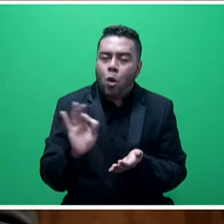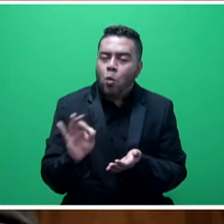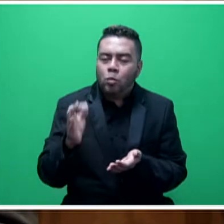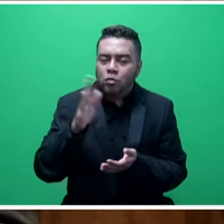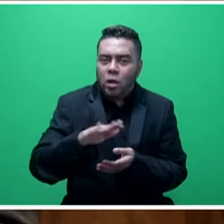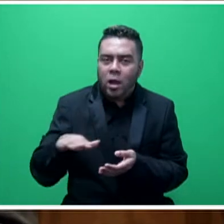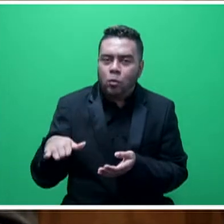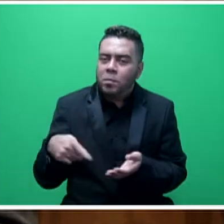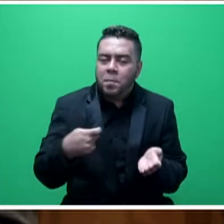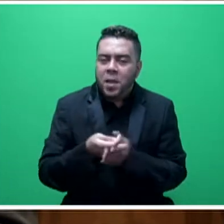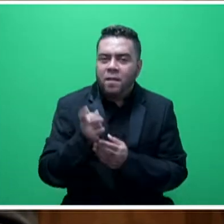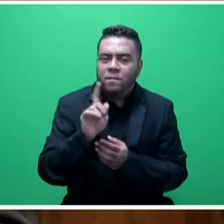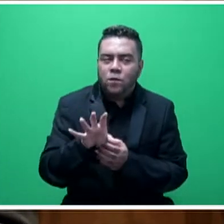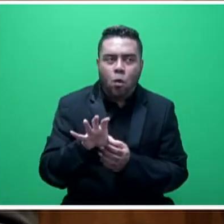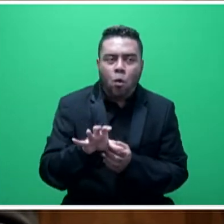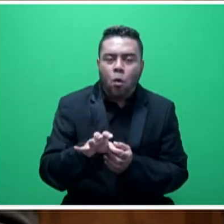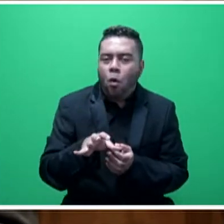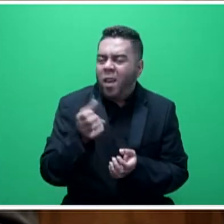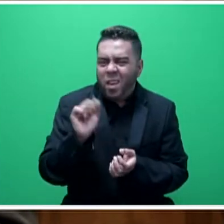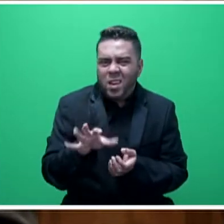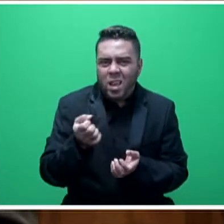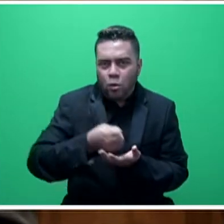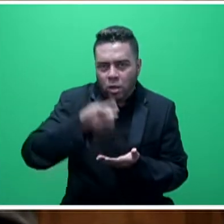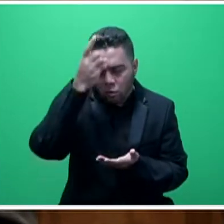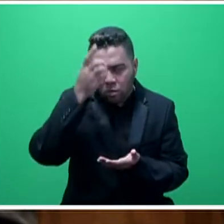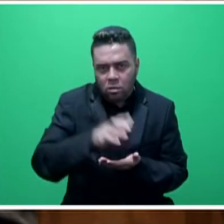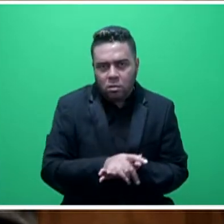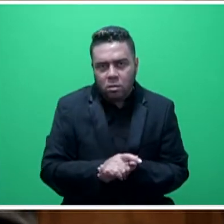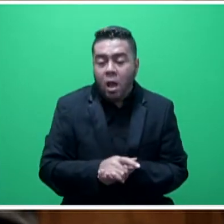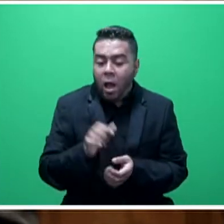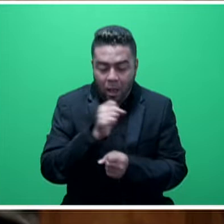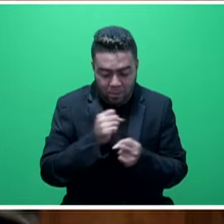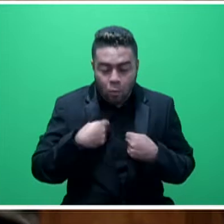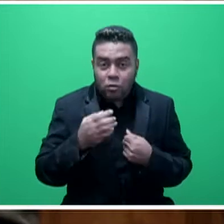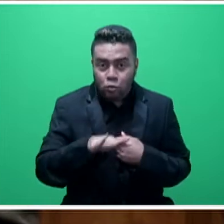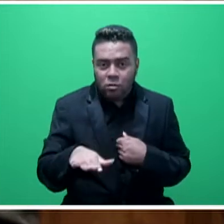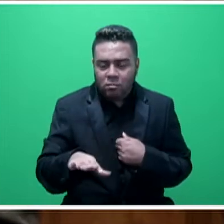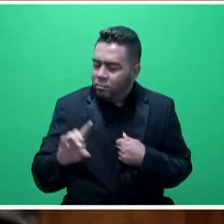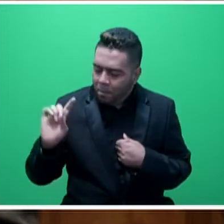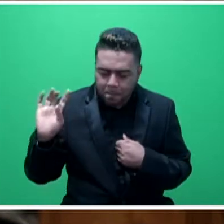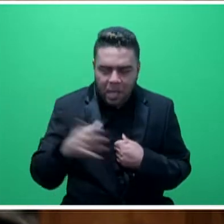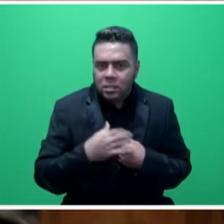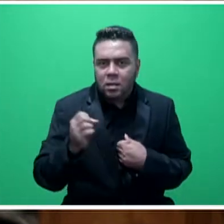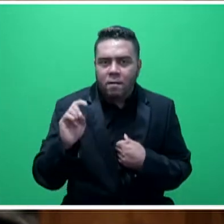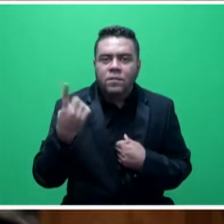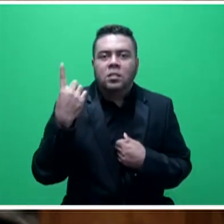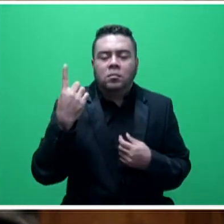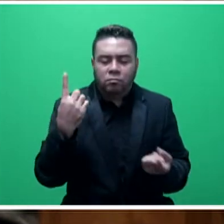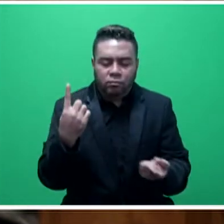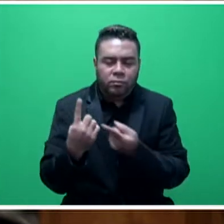for any education within our school system. Our children come first. Mr. Speaker said, the National